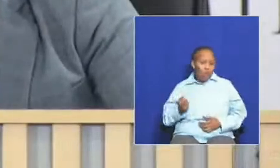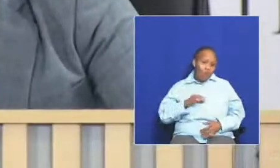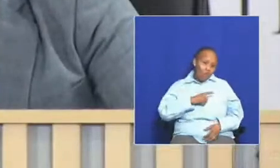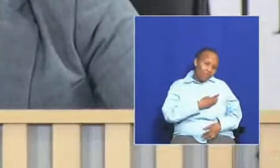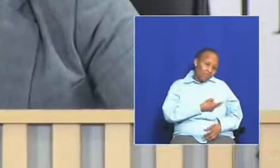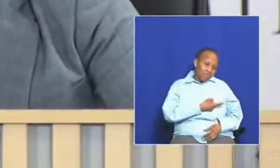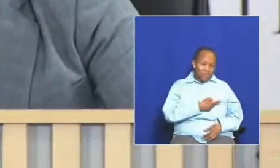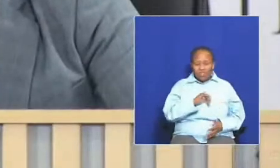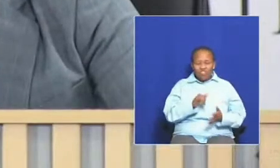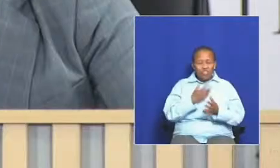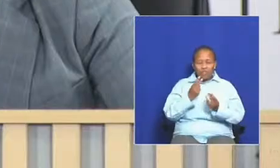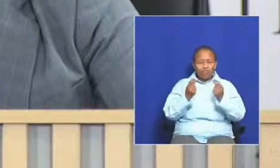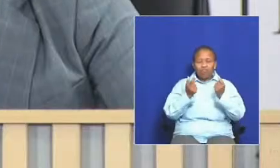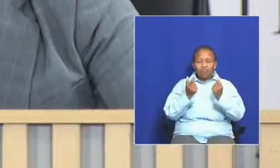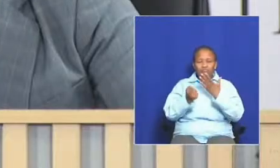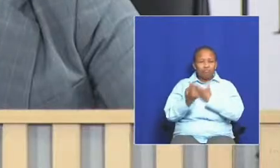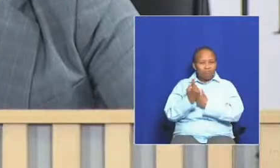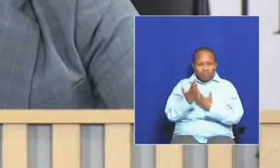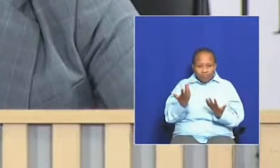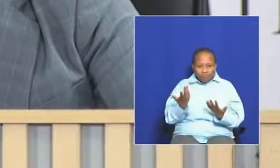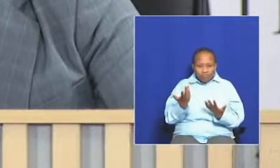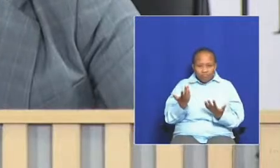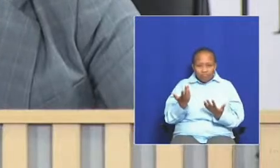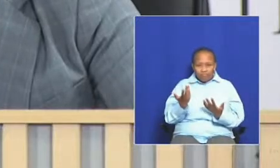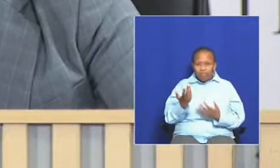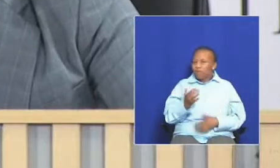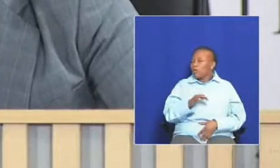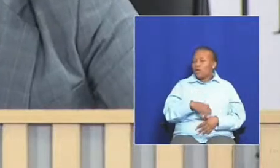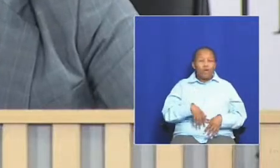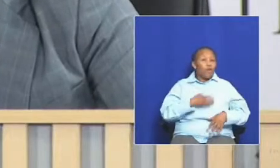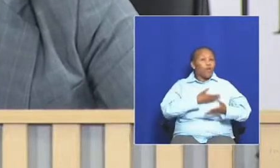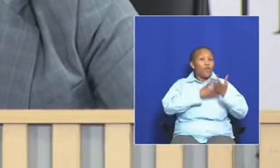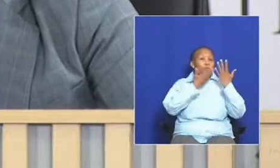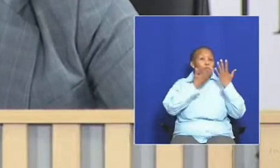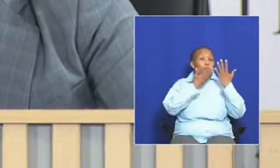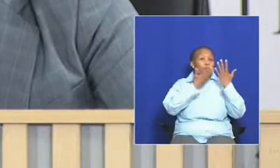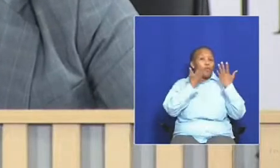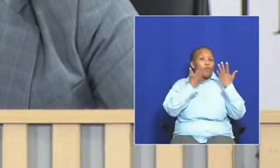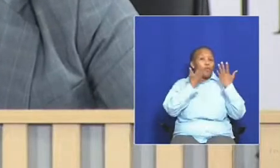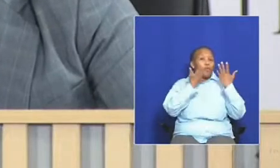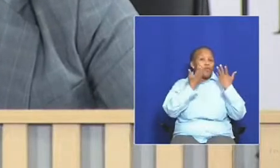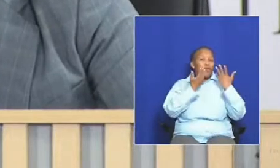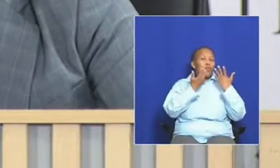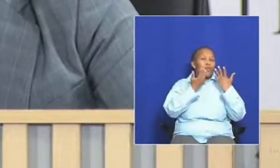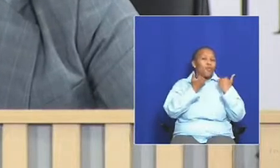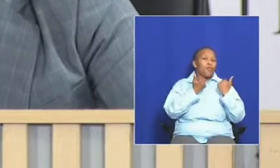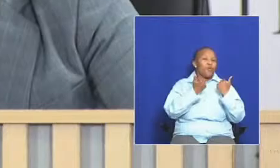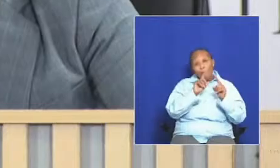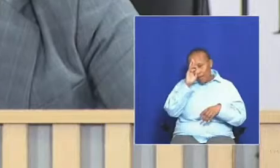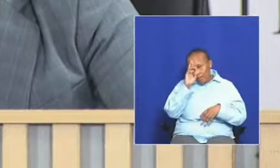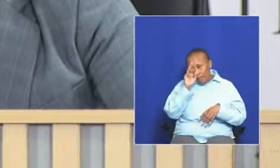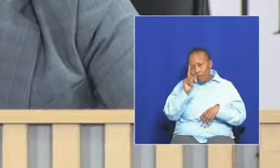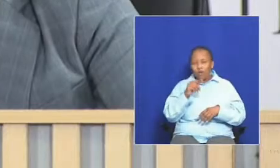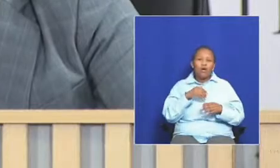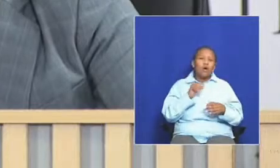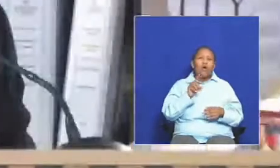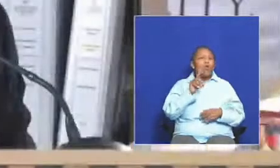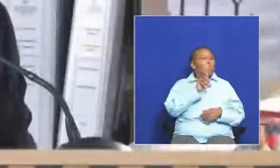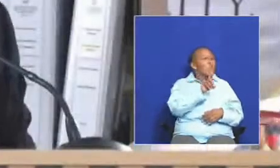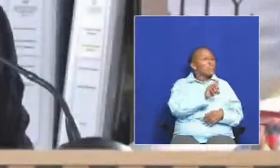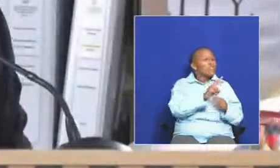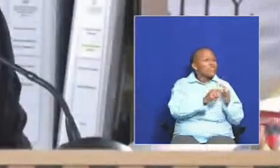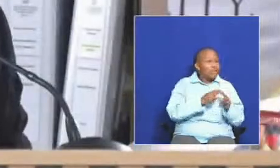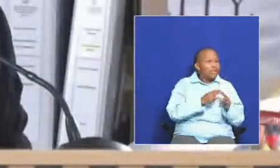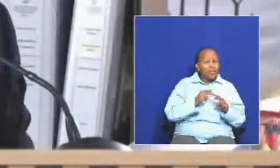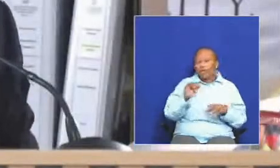Commissioner, I'm You saying... wouldn't know, you don't remember. So what was your question? My question is, you could very well have woken up one morning